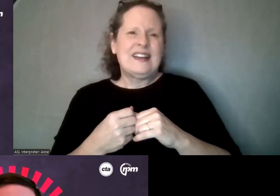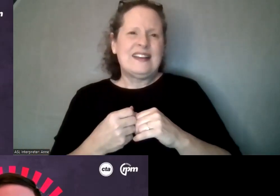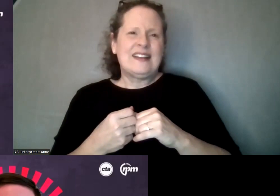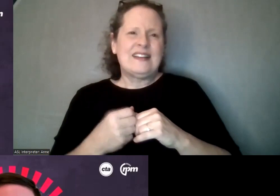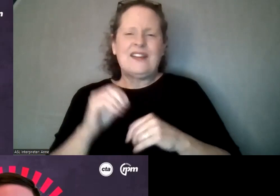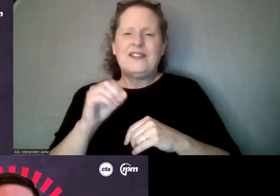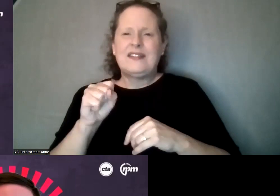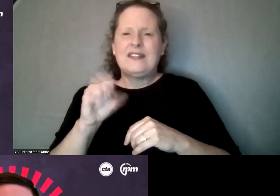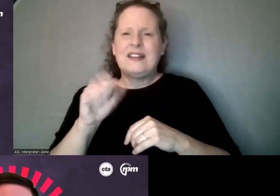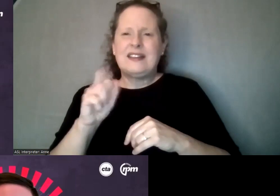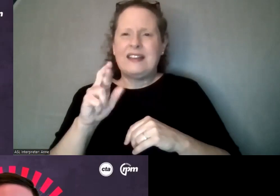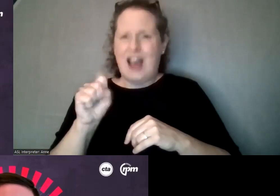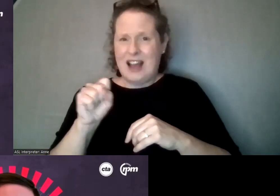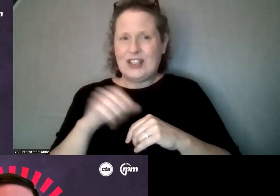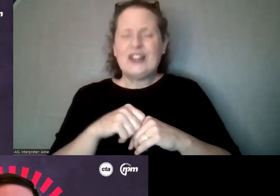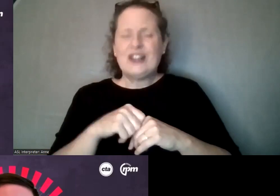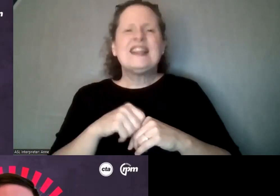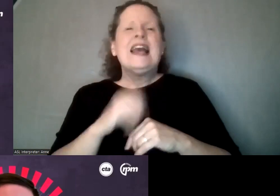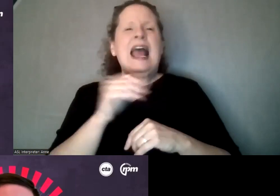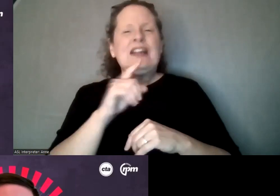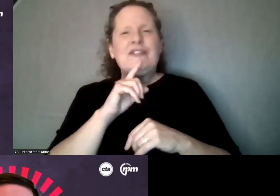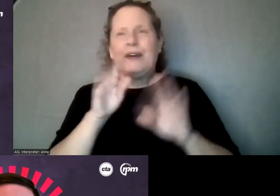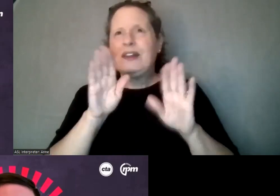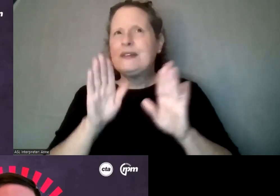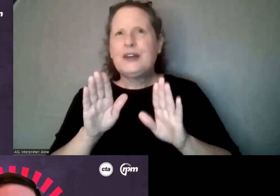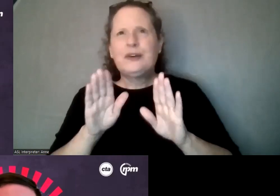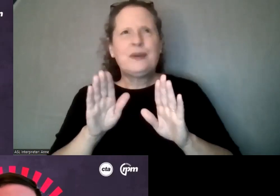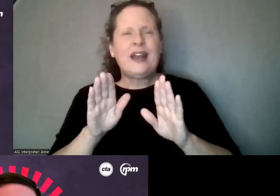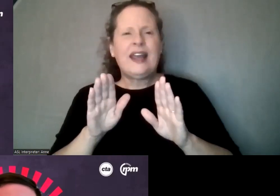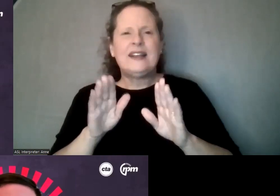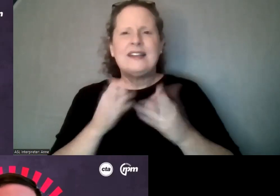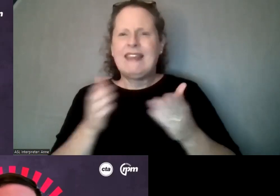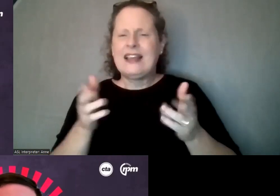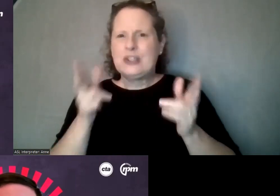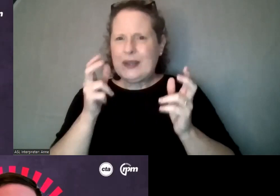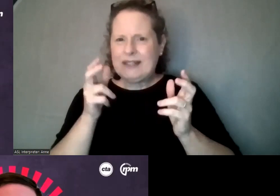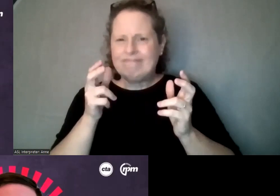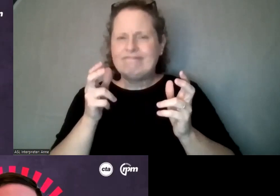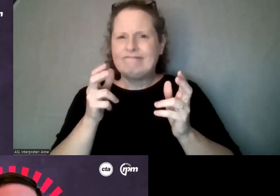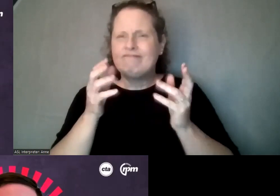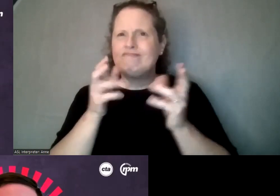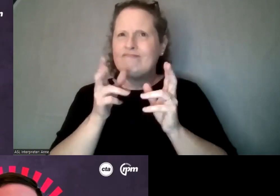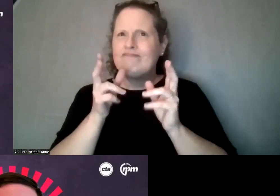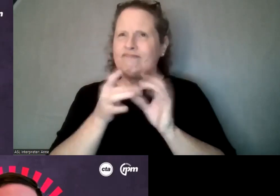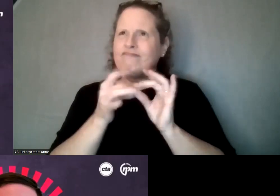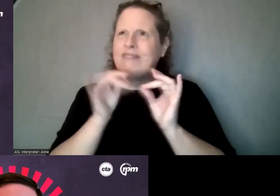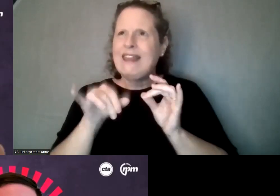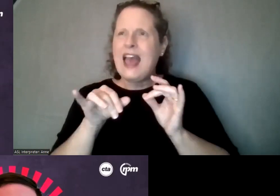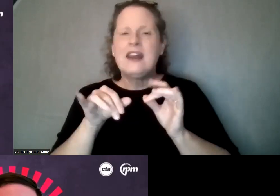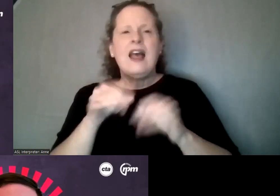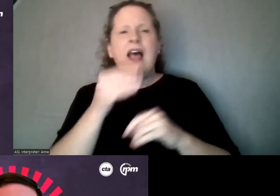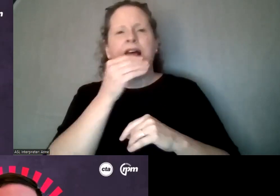Oscar. So that was a very great the things to hear, and then it's the flower can